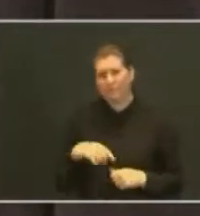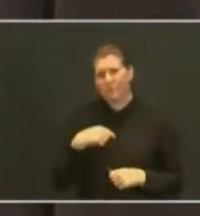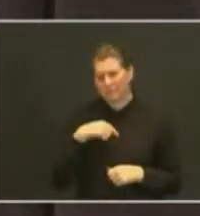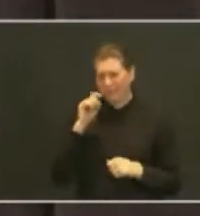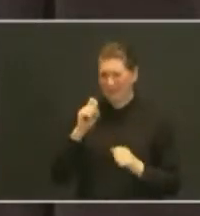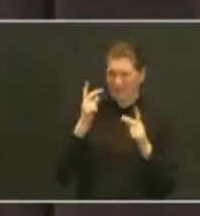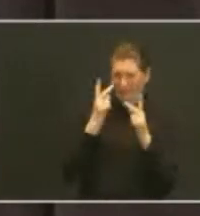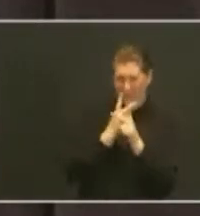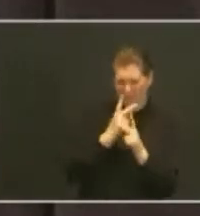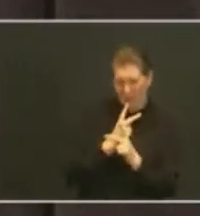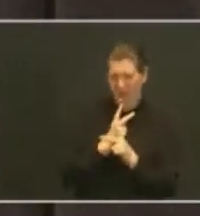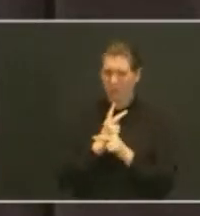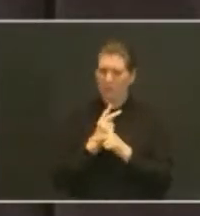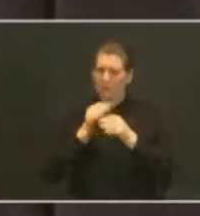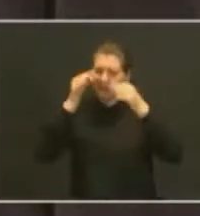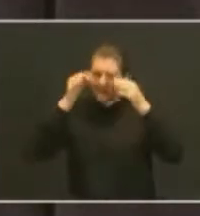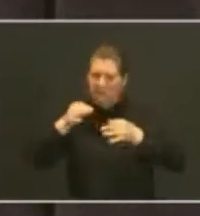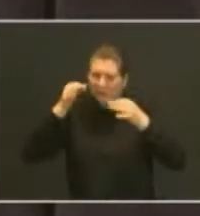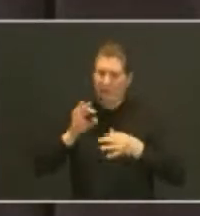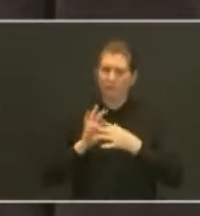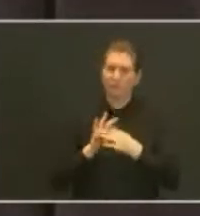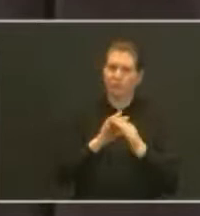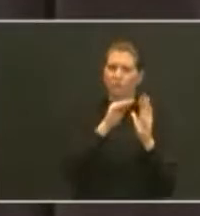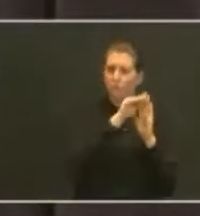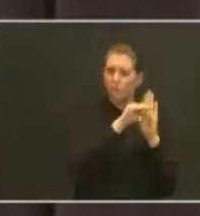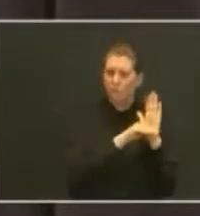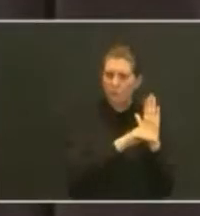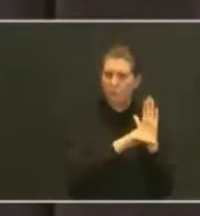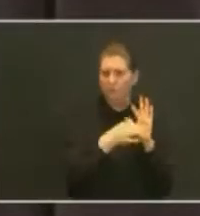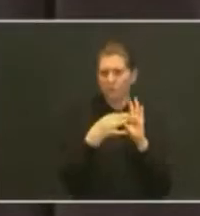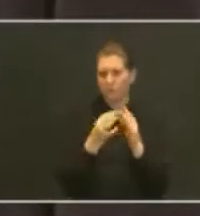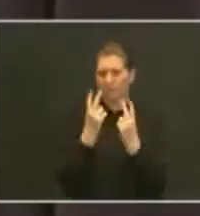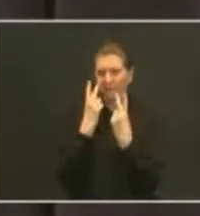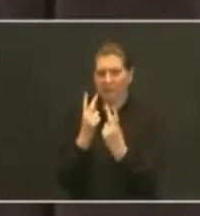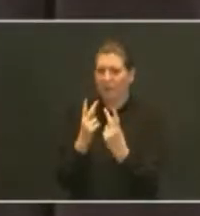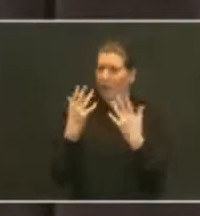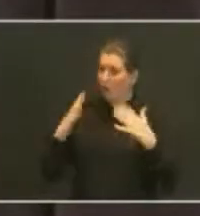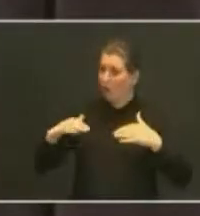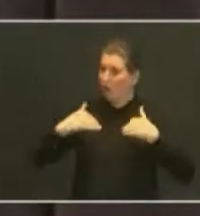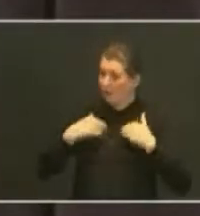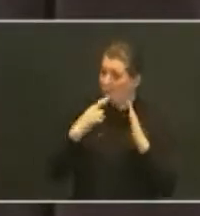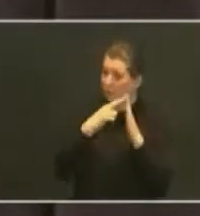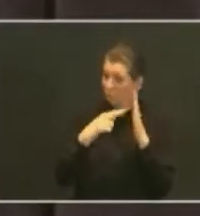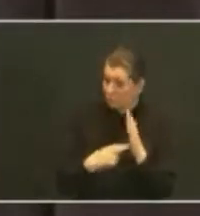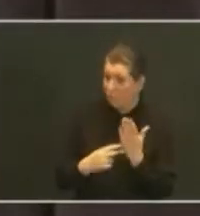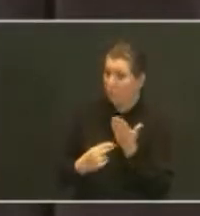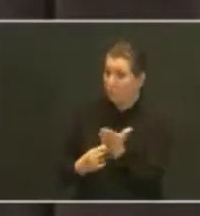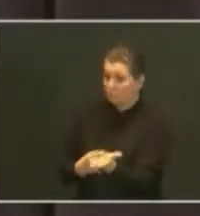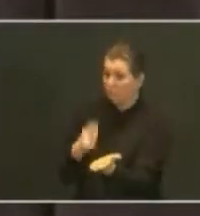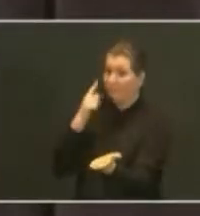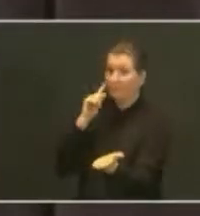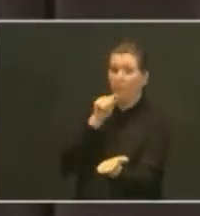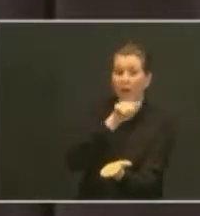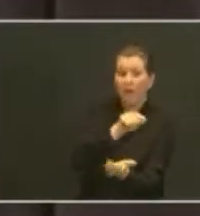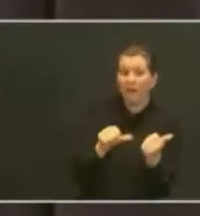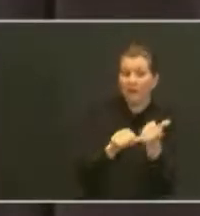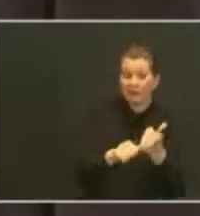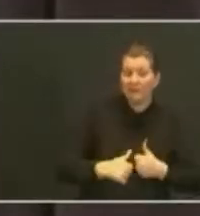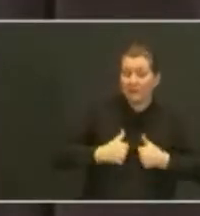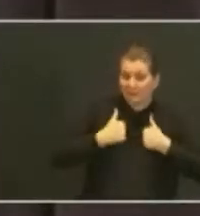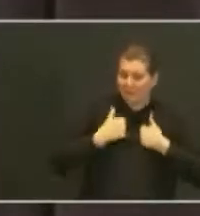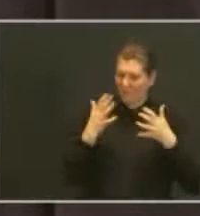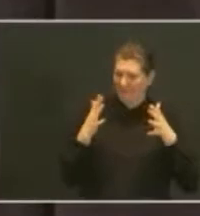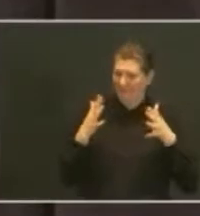issued updated guidance to long-term care facilities with additional details, including guidance on how to make sure